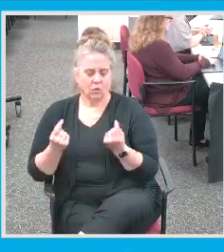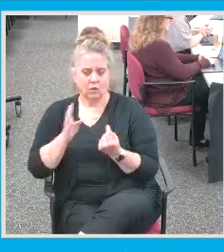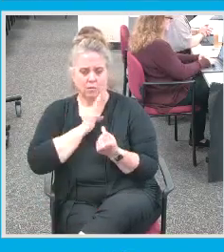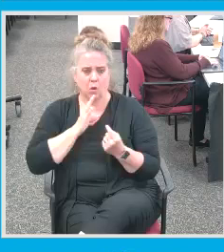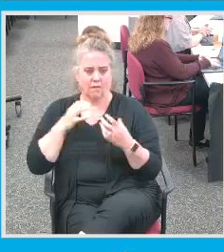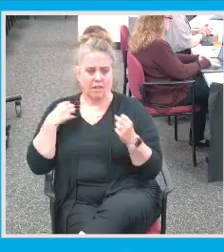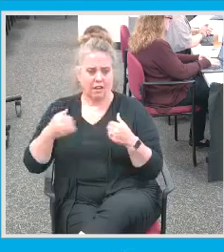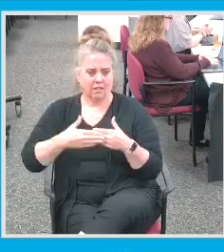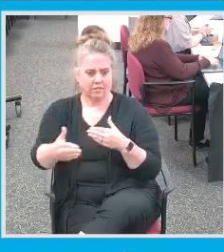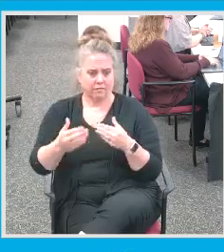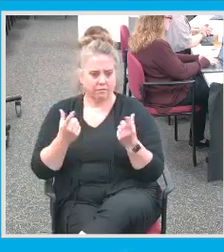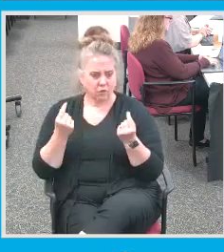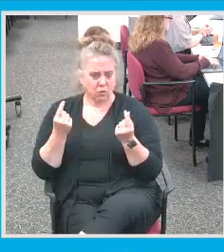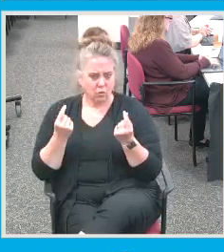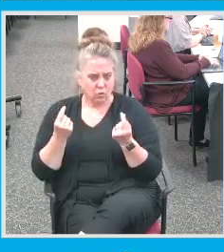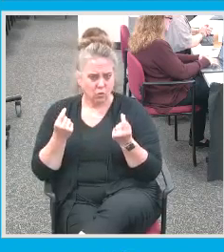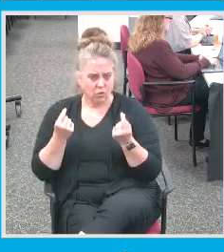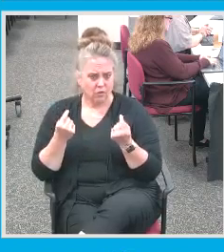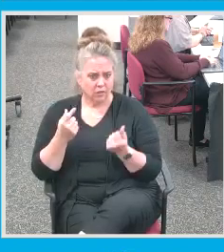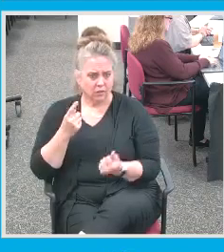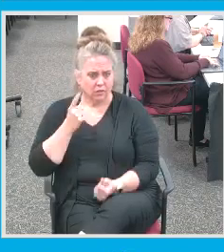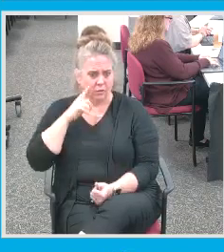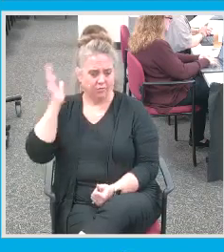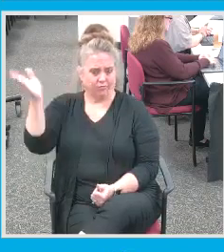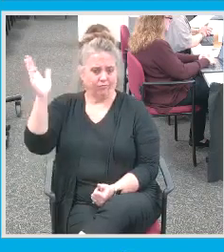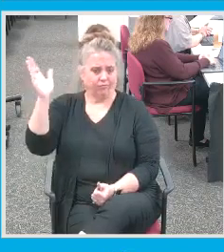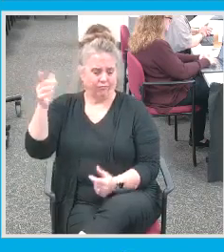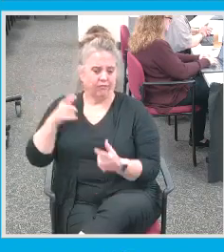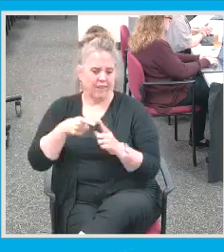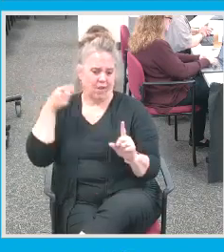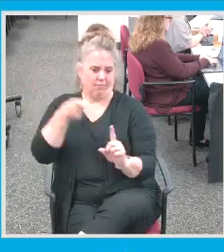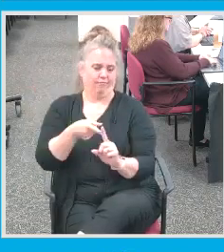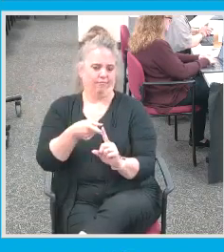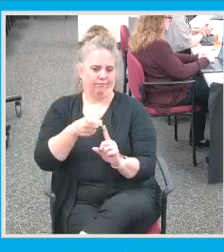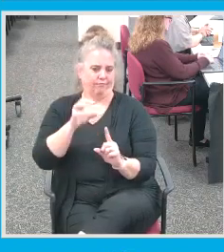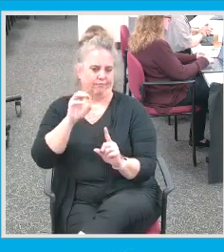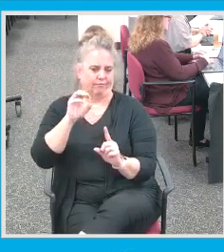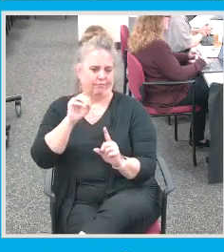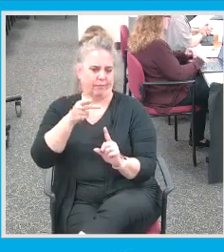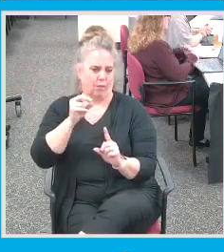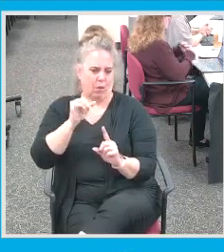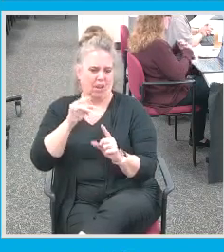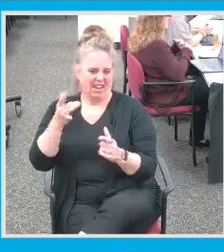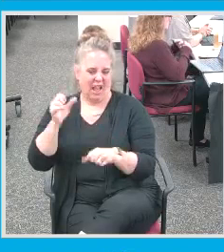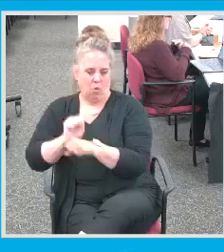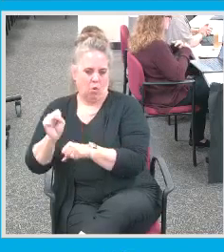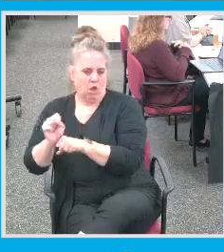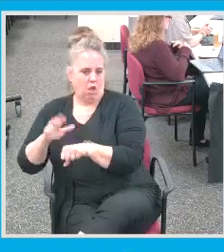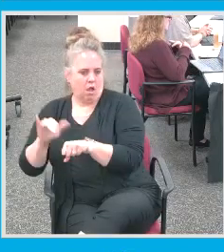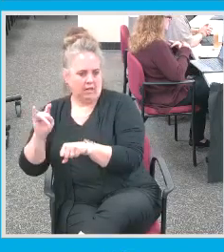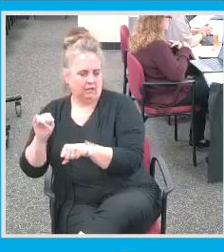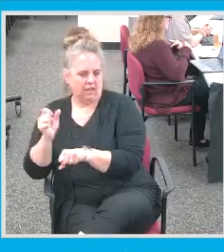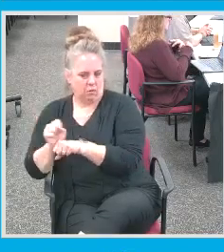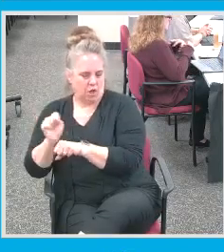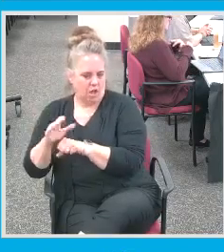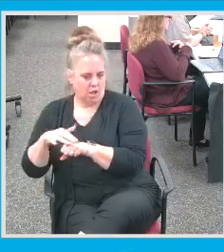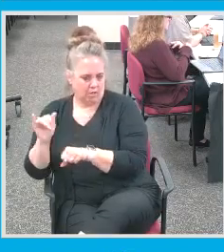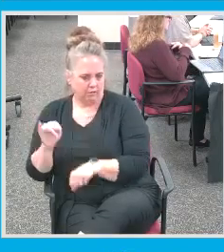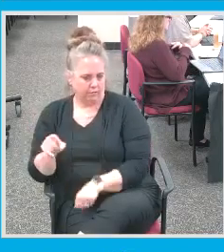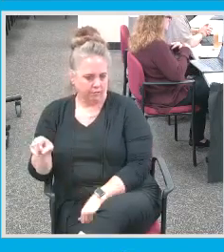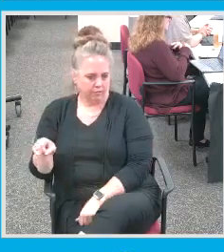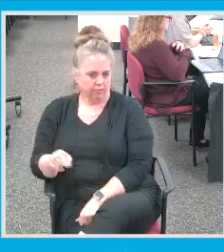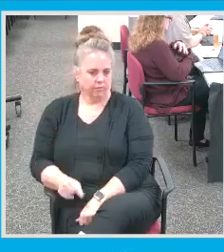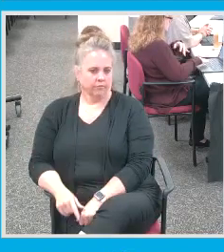the opioid dashboard that we're working on. And we also have a collaborative with other county leaders such as District Attorney Michael Allen,